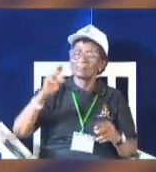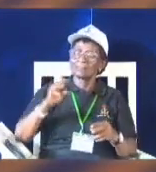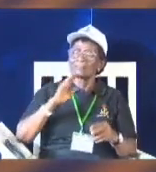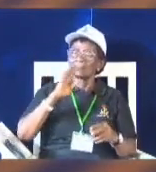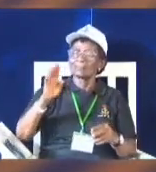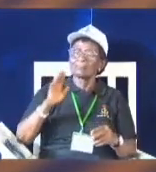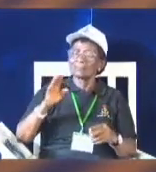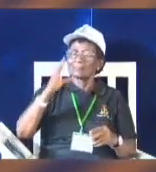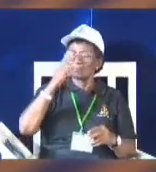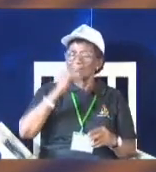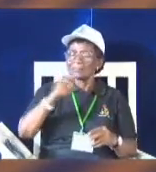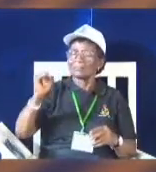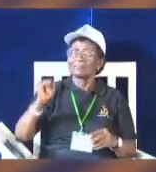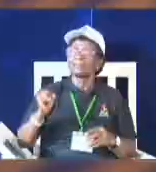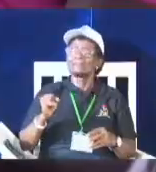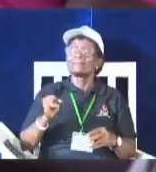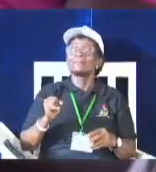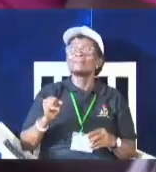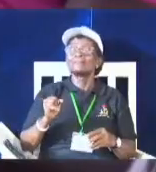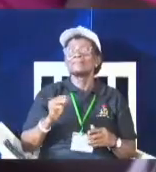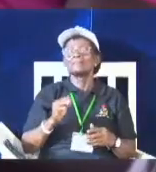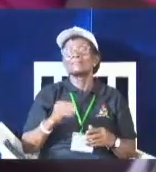Is that what you will do?